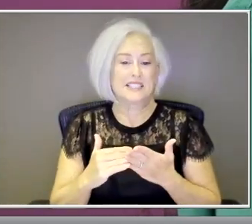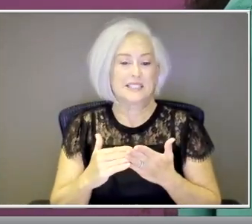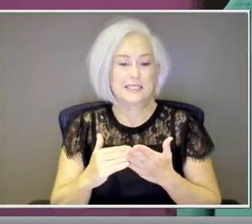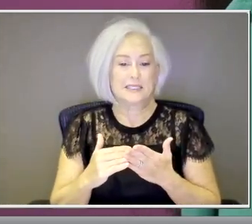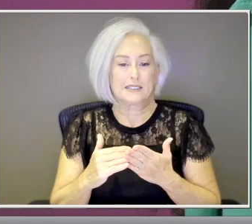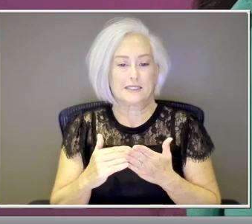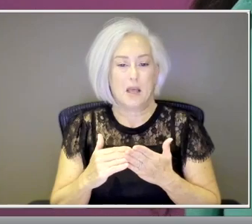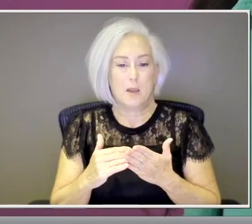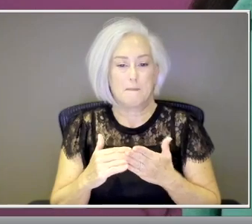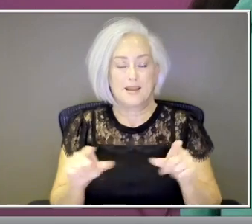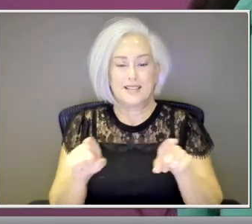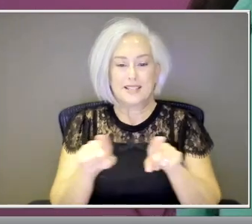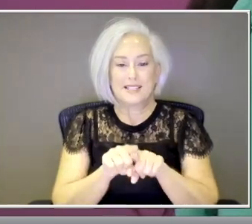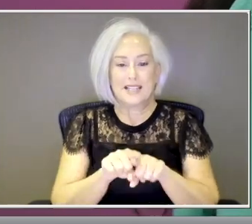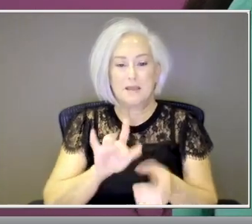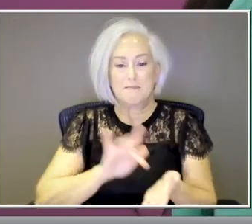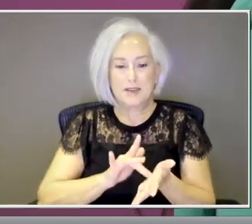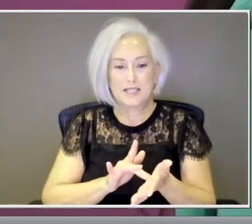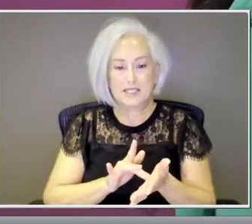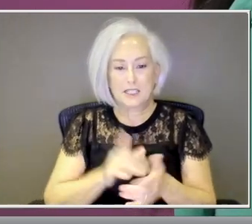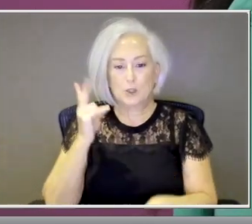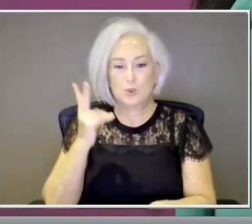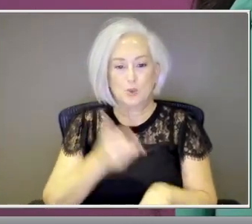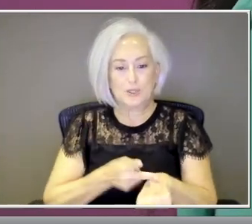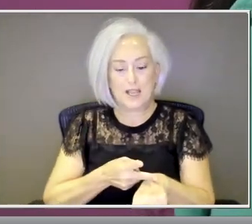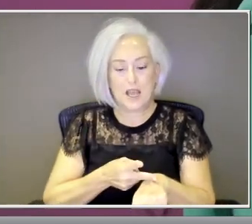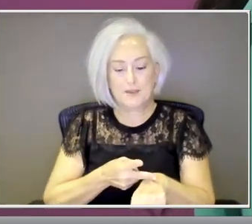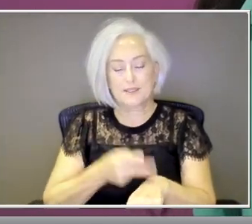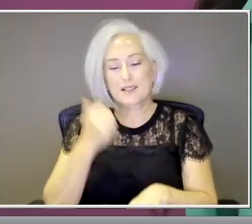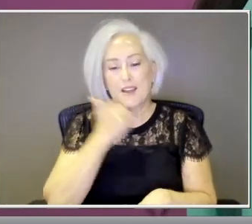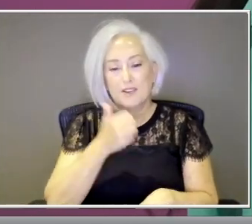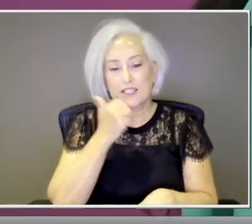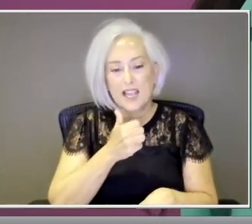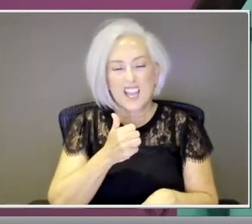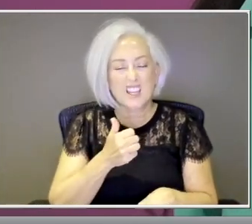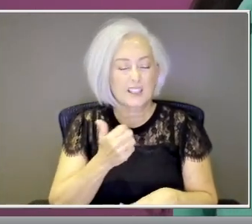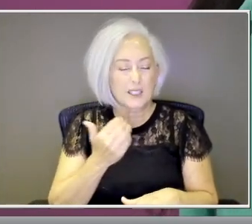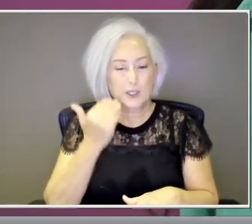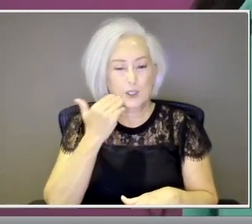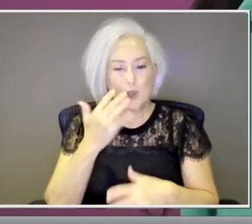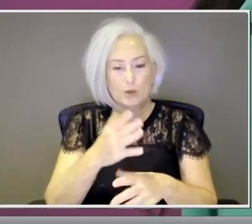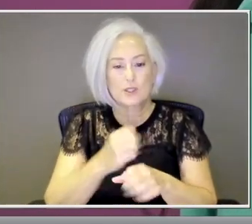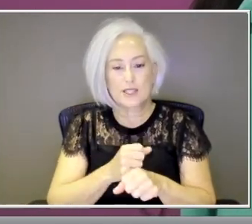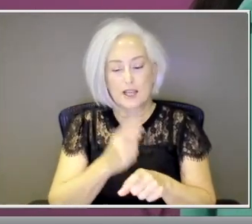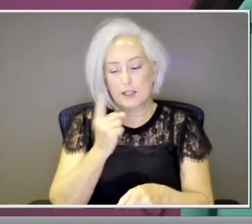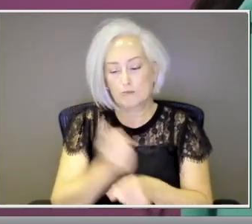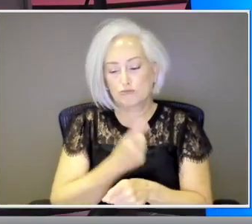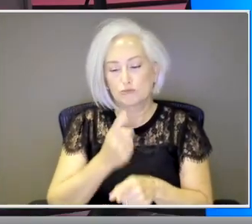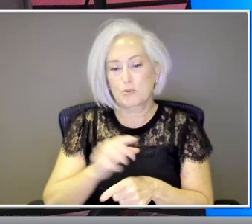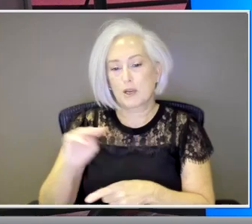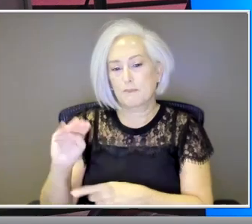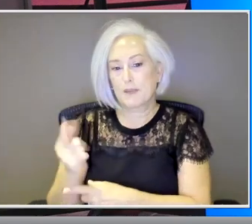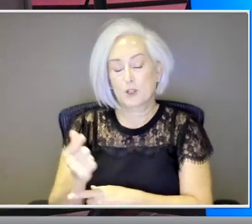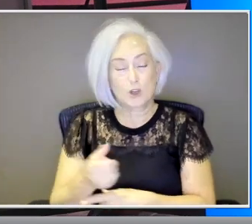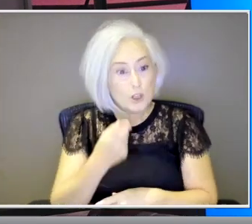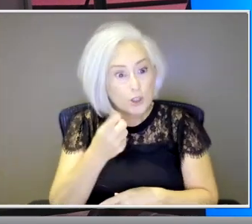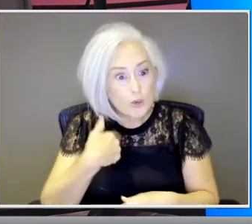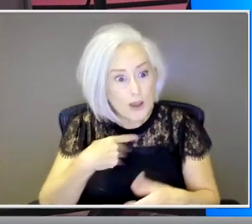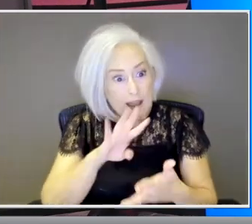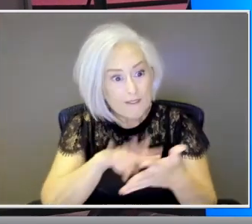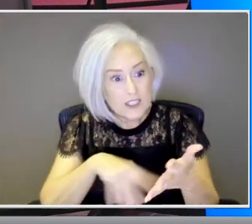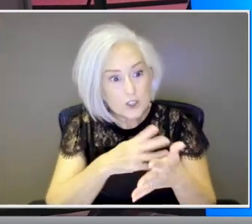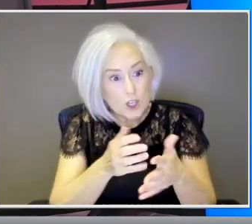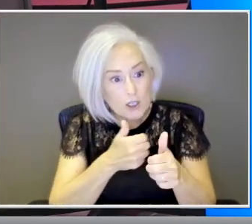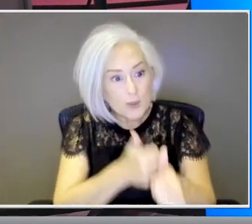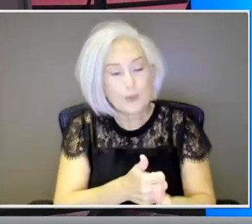same med twice a day or more than one, to get the right milligrams. Do you have a chart that helps you stay on track? I've been doing